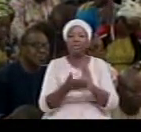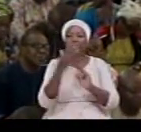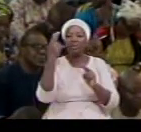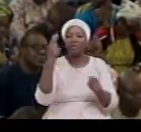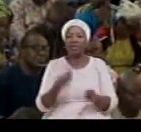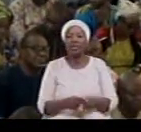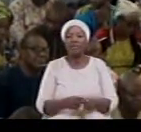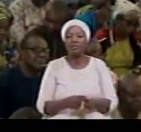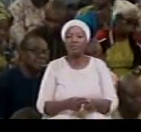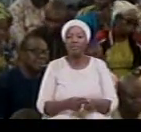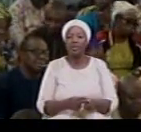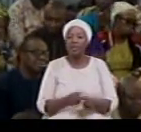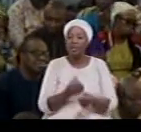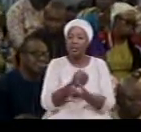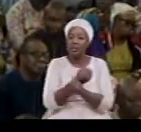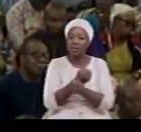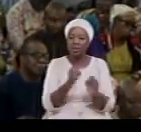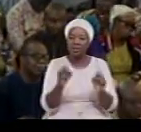Saved,